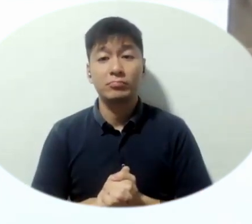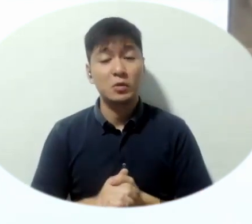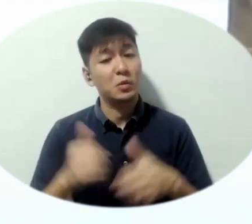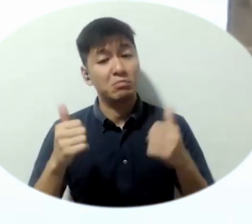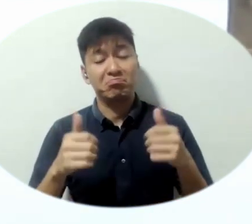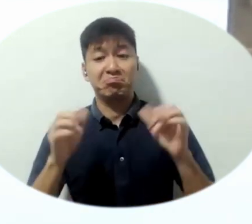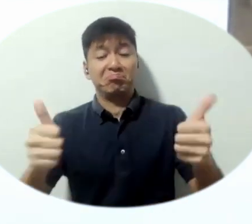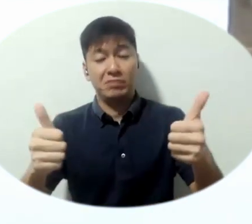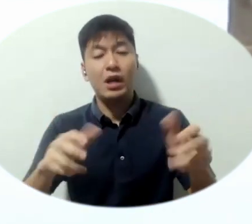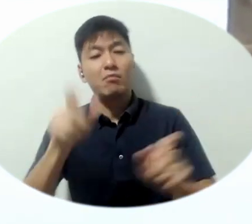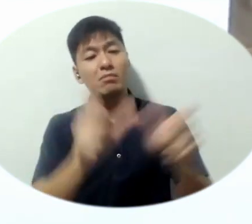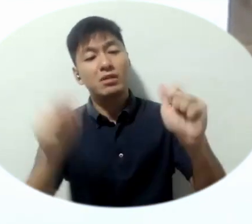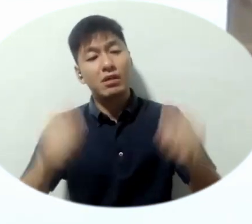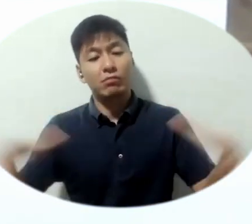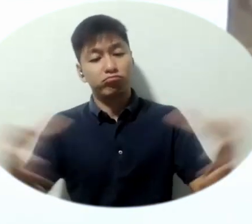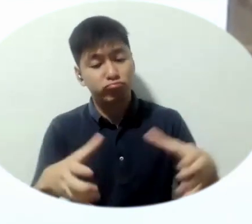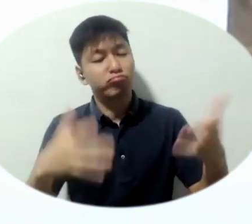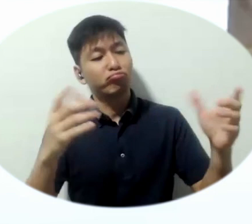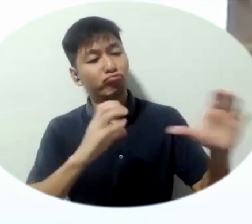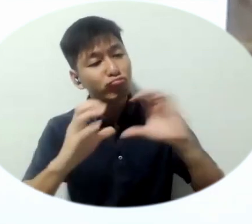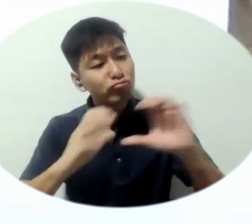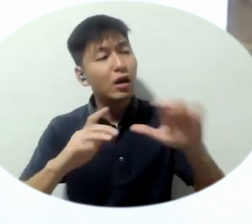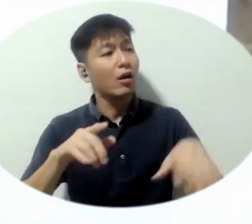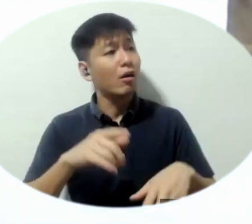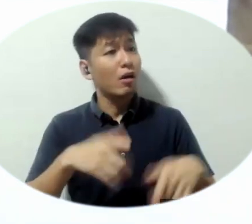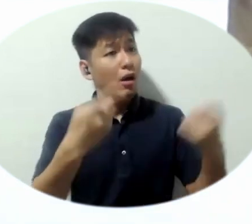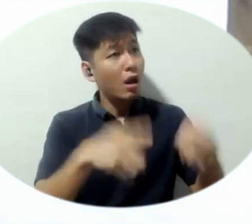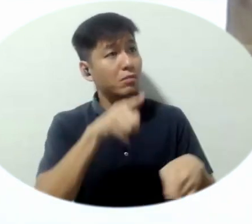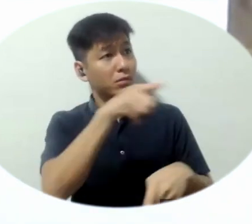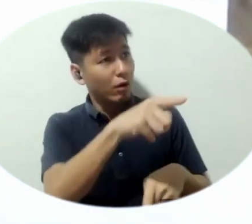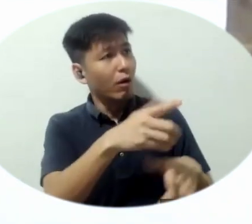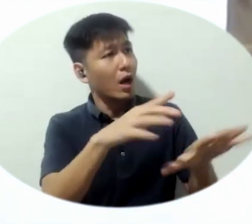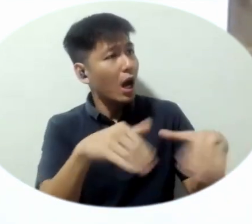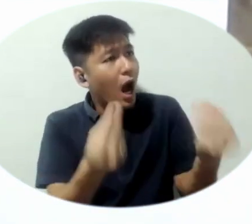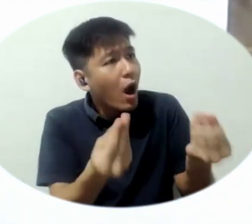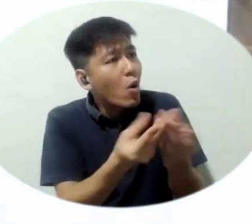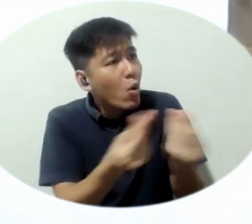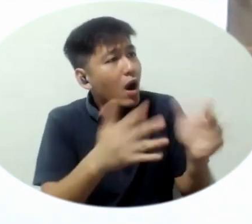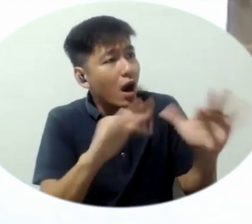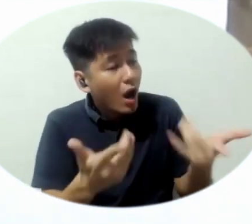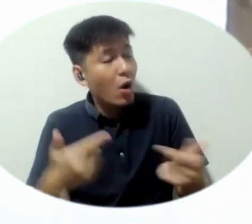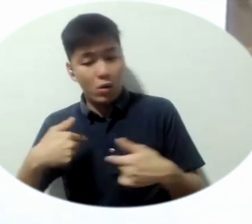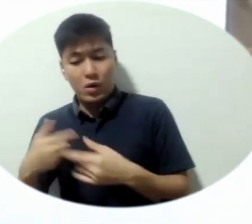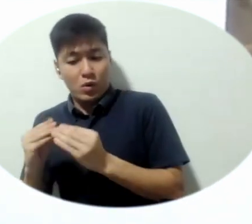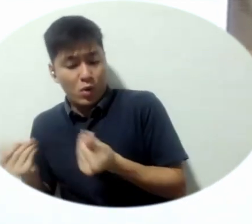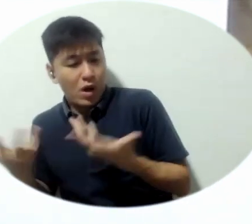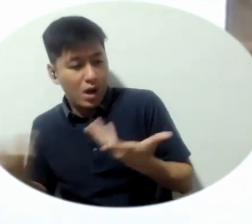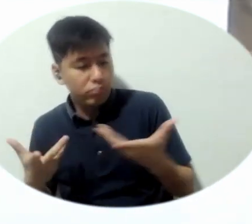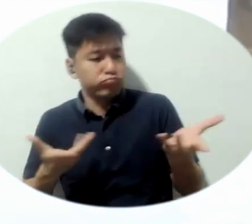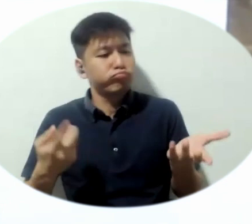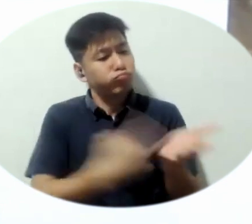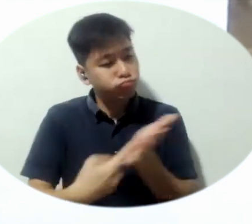manage the situation in their houses. Yeah. But if there is a